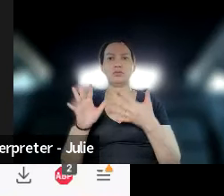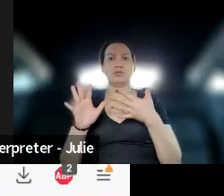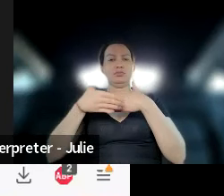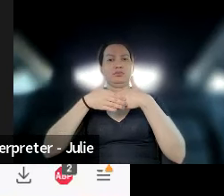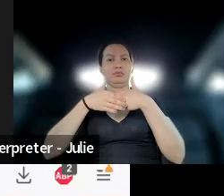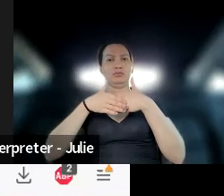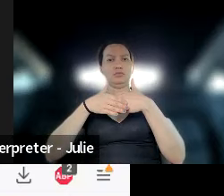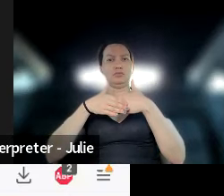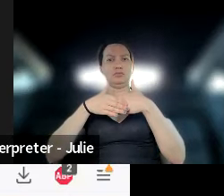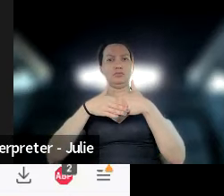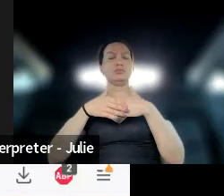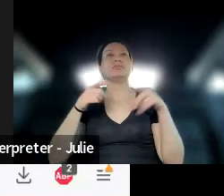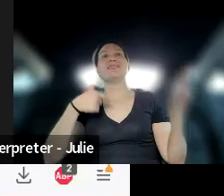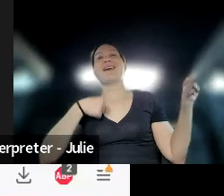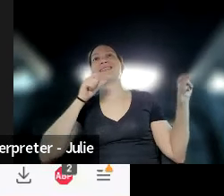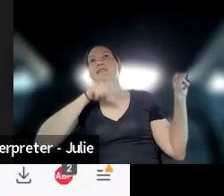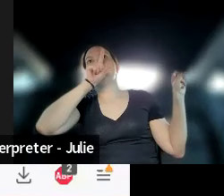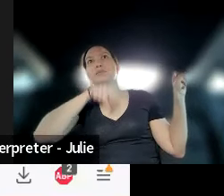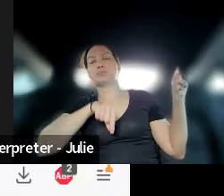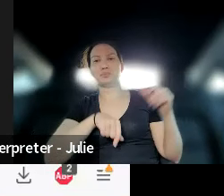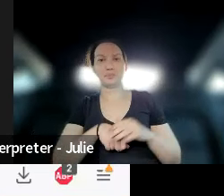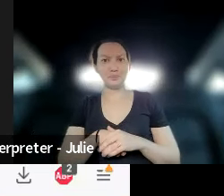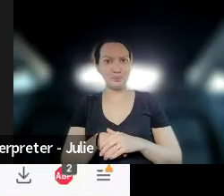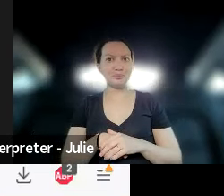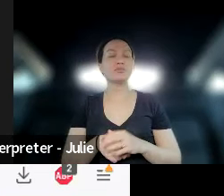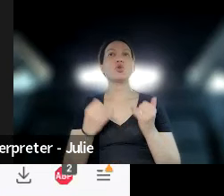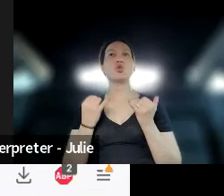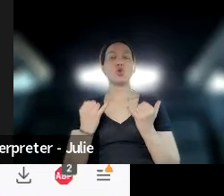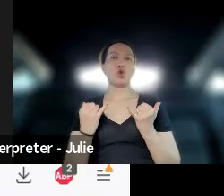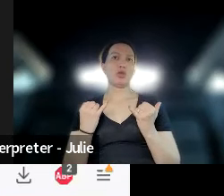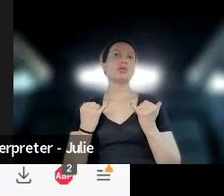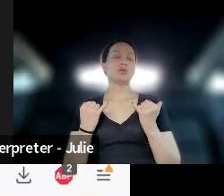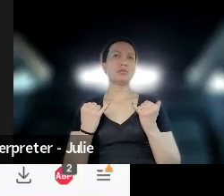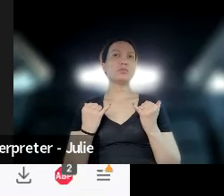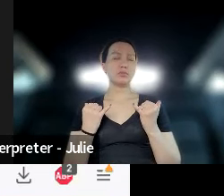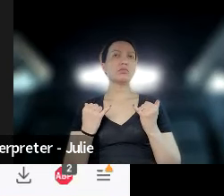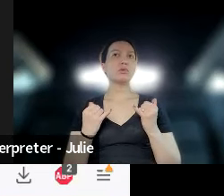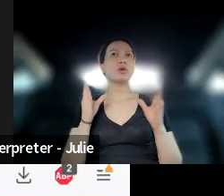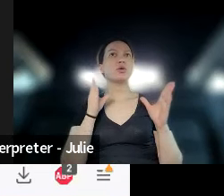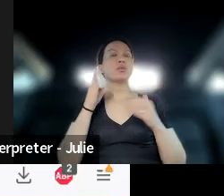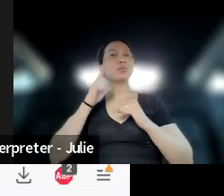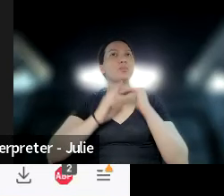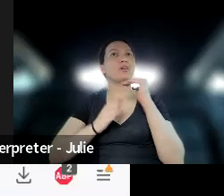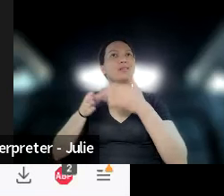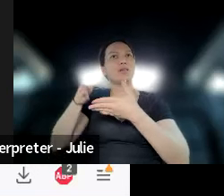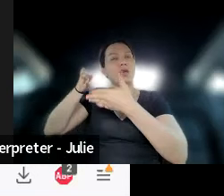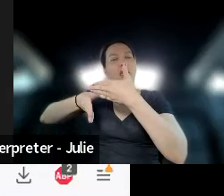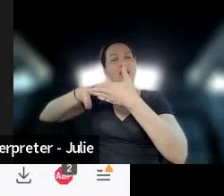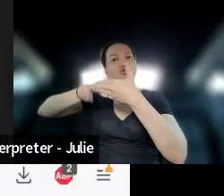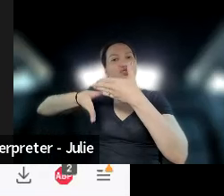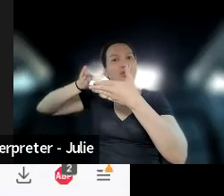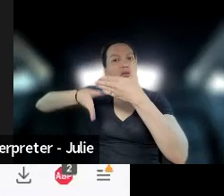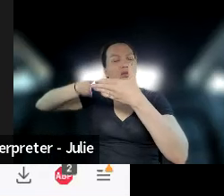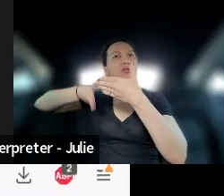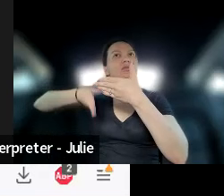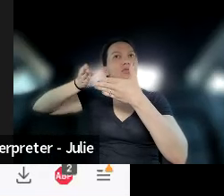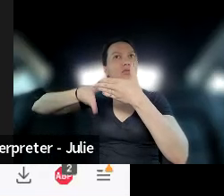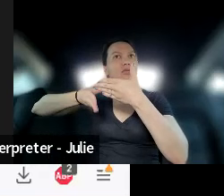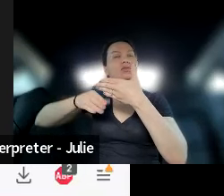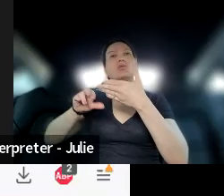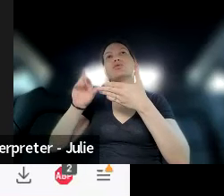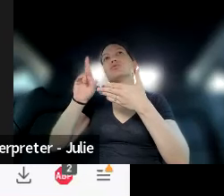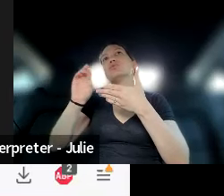Yeah, I can answer that. We currently are building the edge of our area way retaining wall